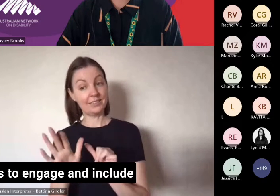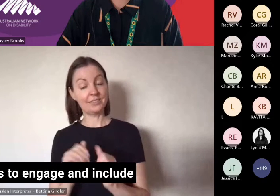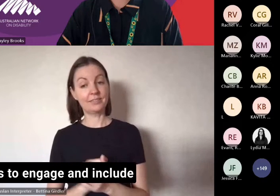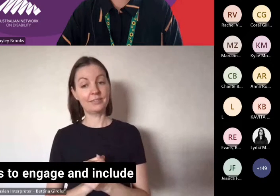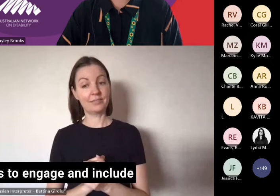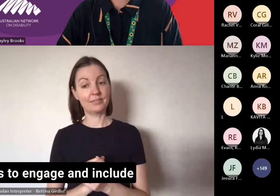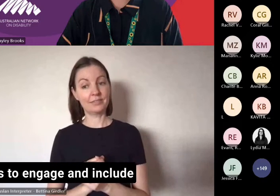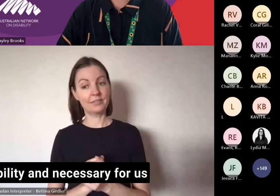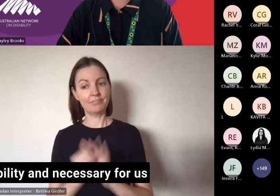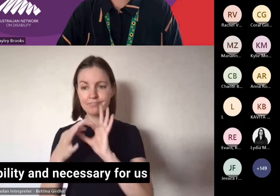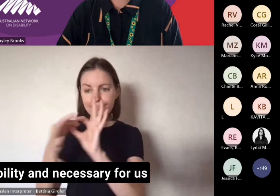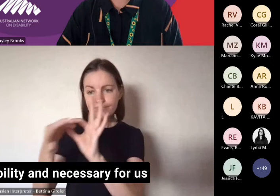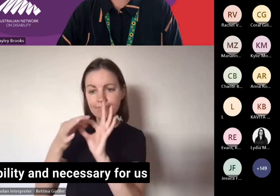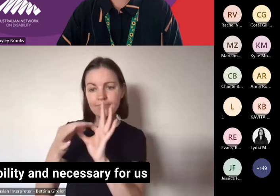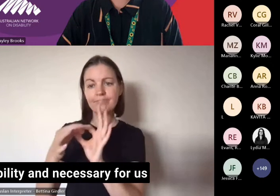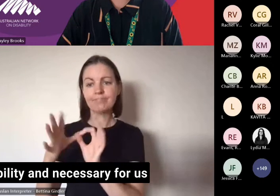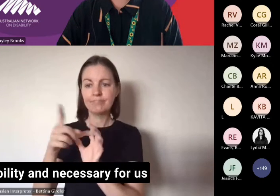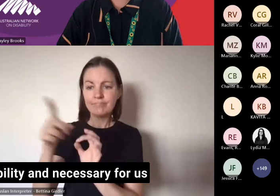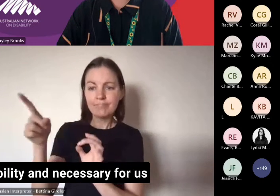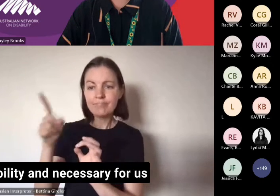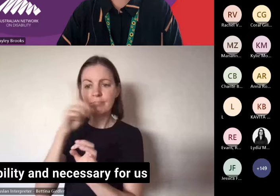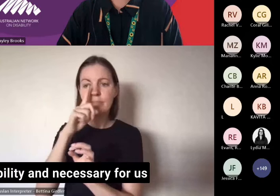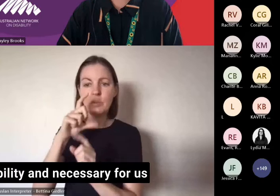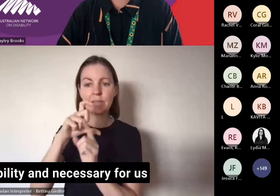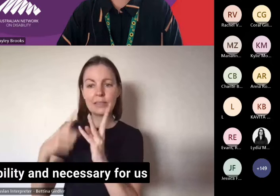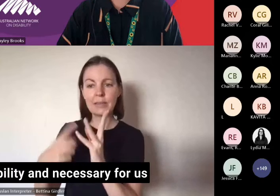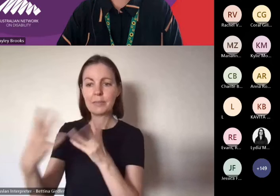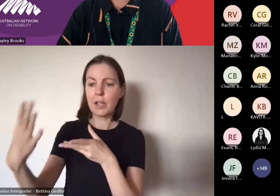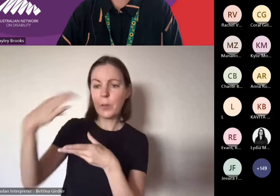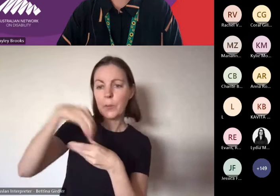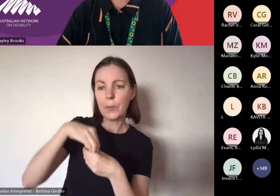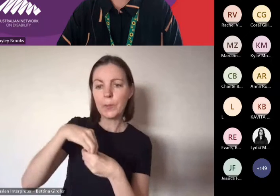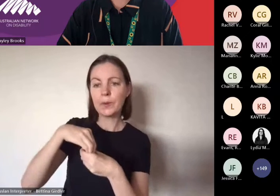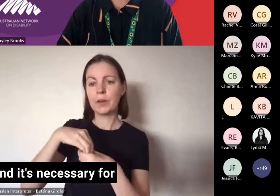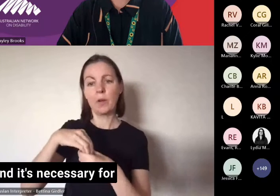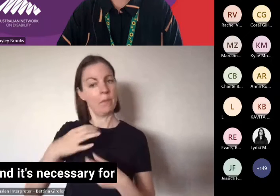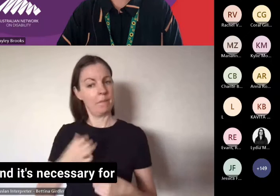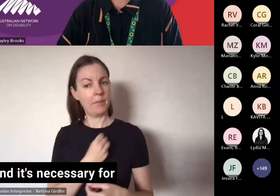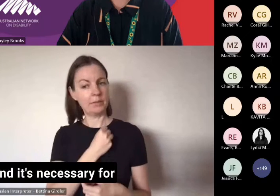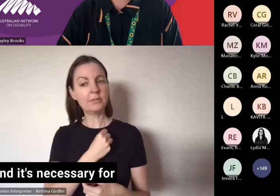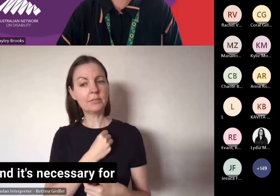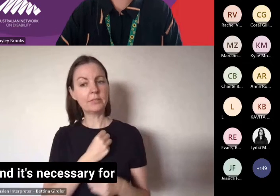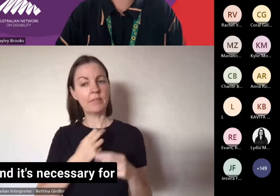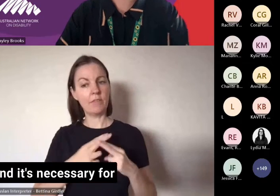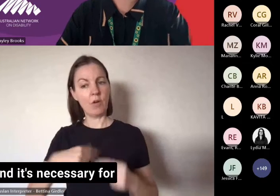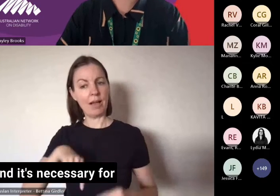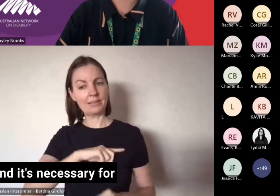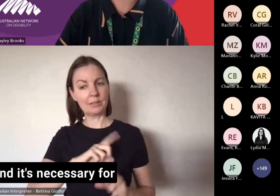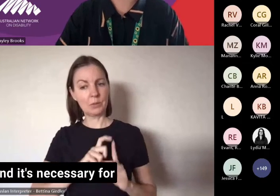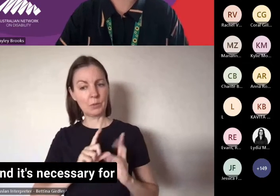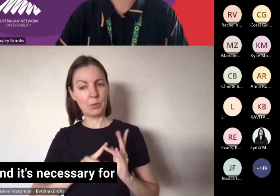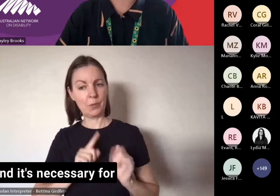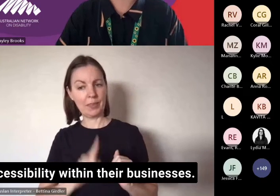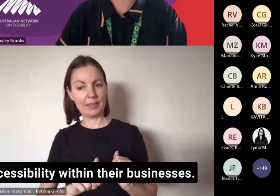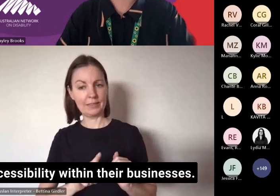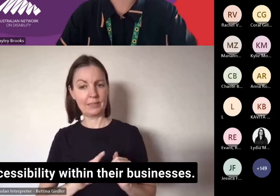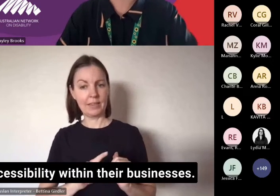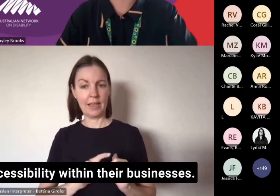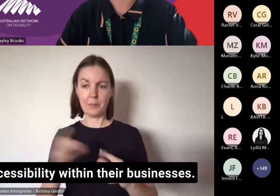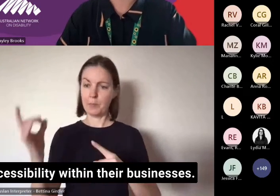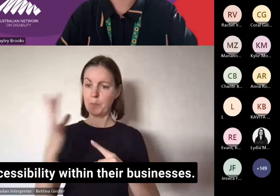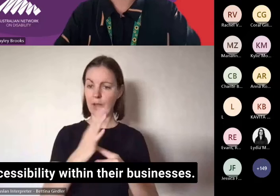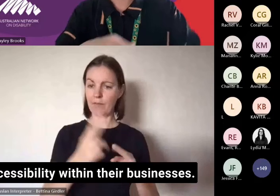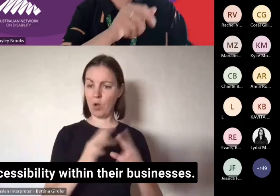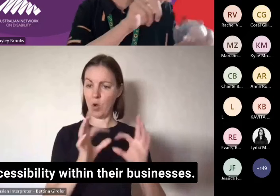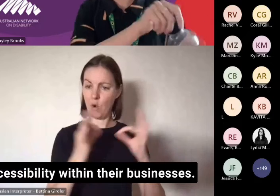to engage and include people with disability, and necessary for us to do this. And it's necessary for organisations